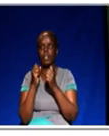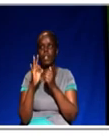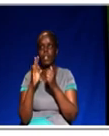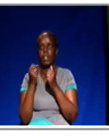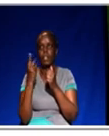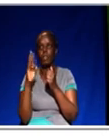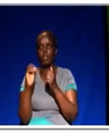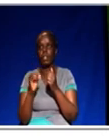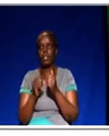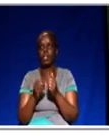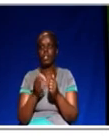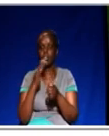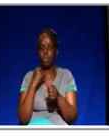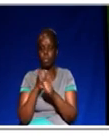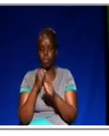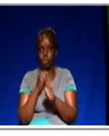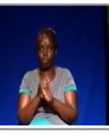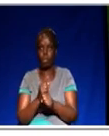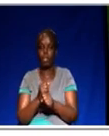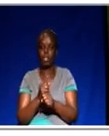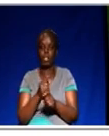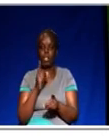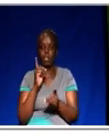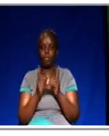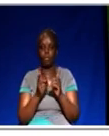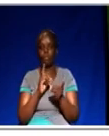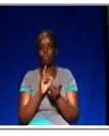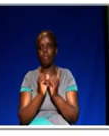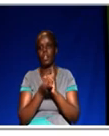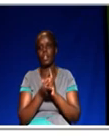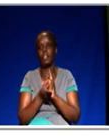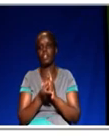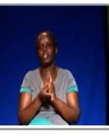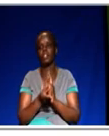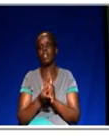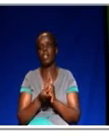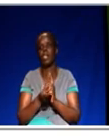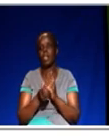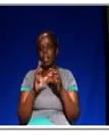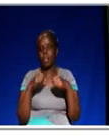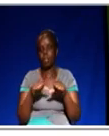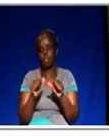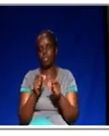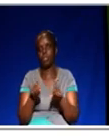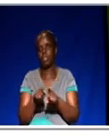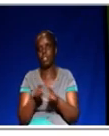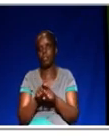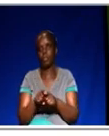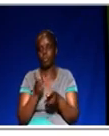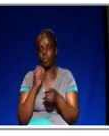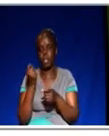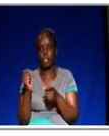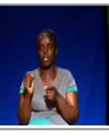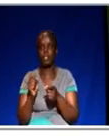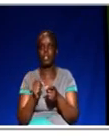our interest is to work out the variance. Then I'll proceed as usual, where I'll capture the